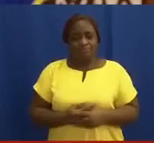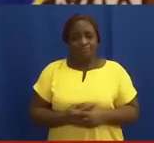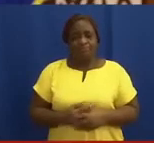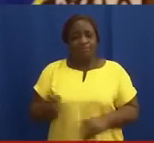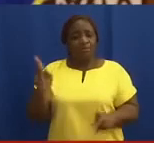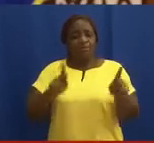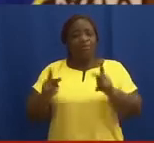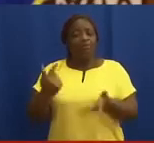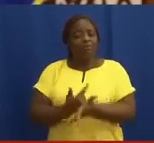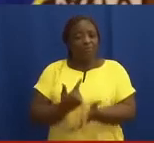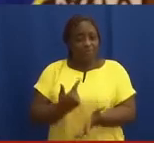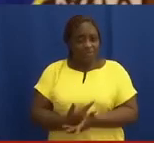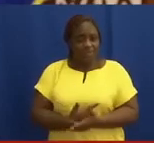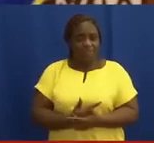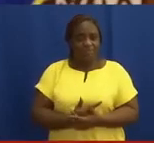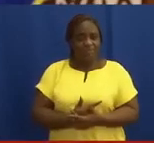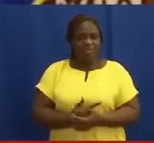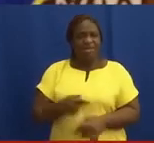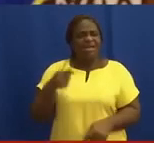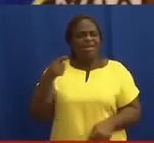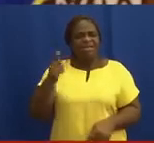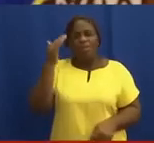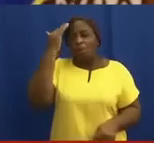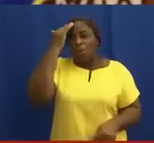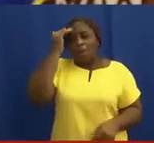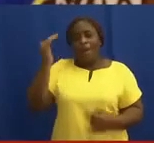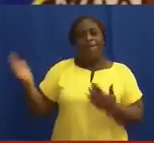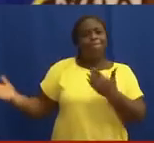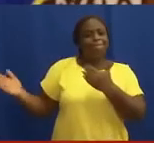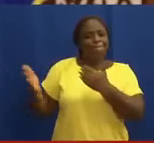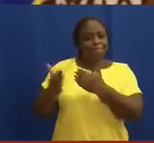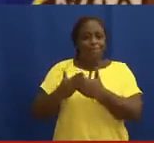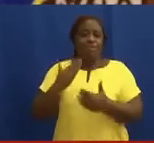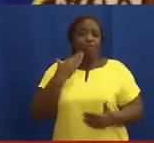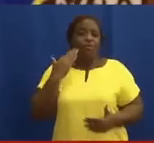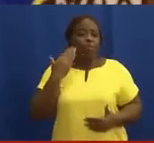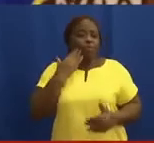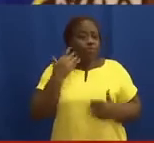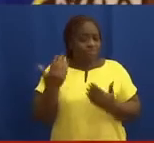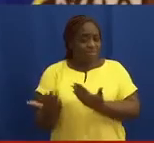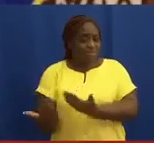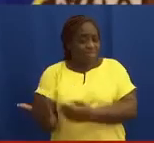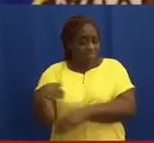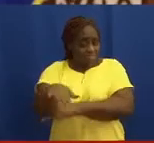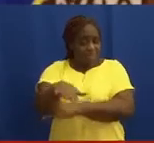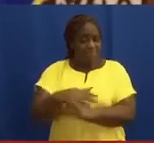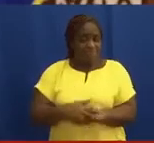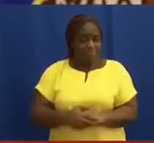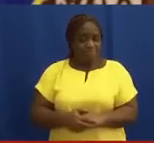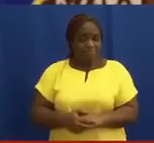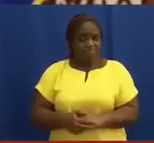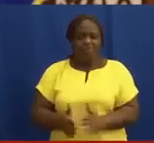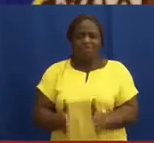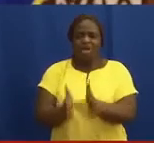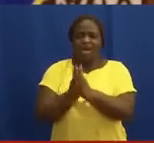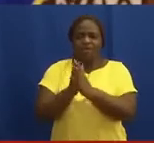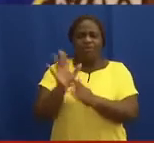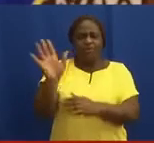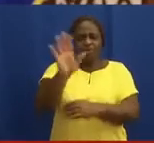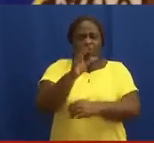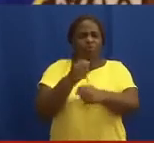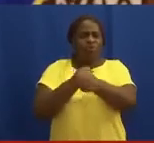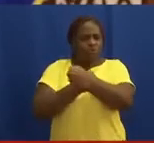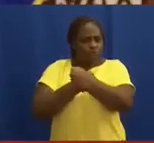Fellow Ghanaians, this is why I'm back in your homes this evening, to ask for your